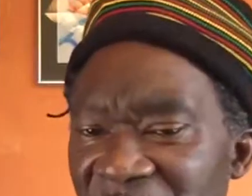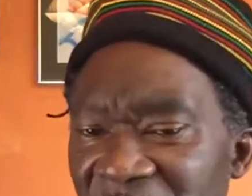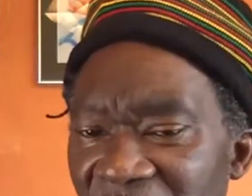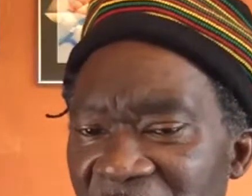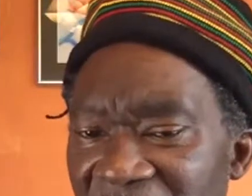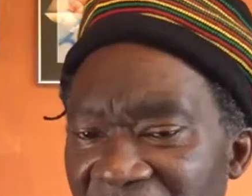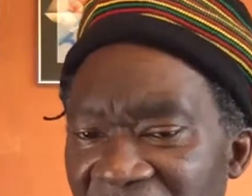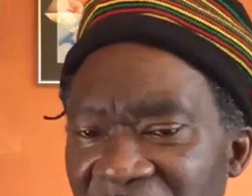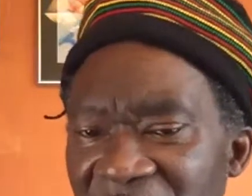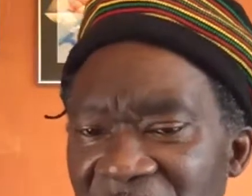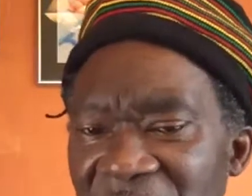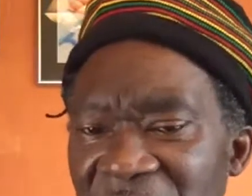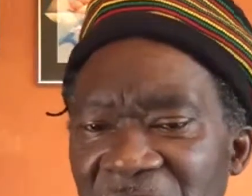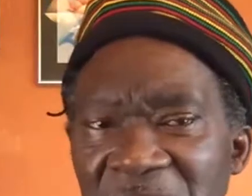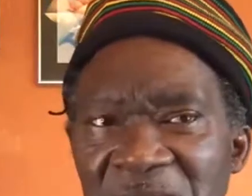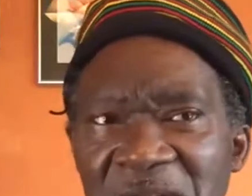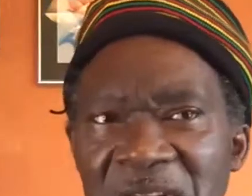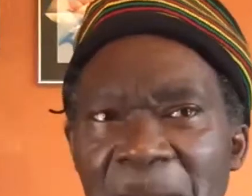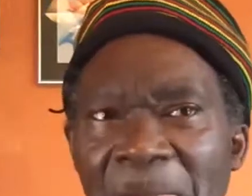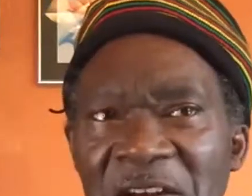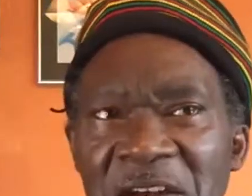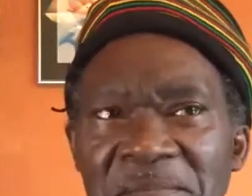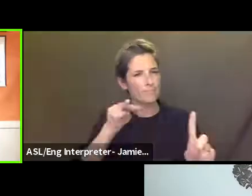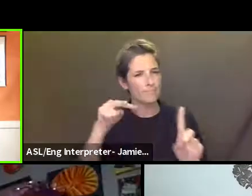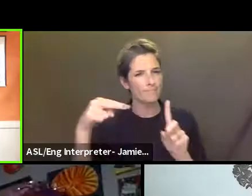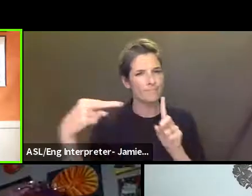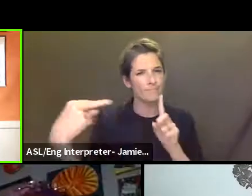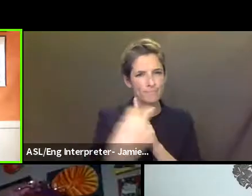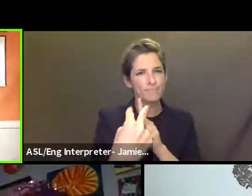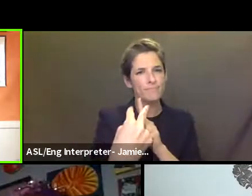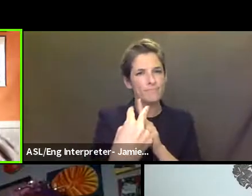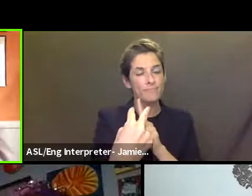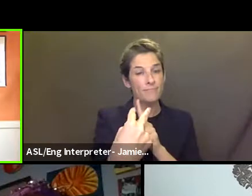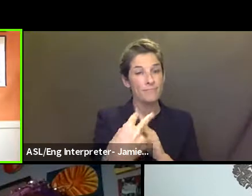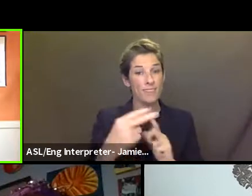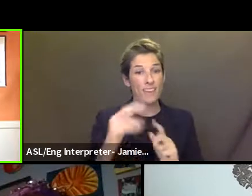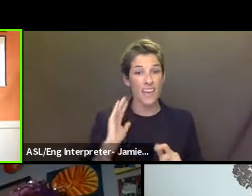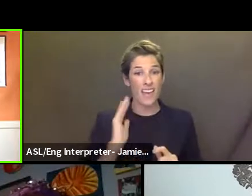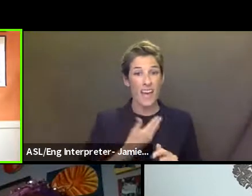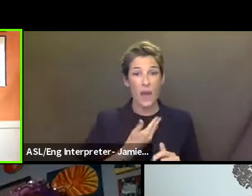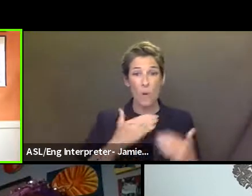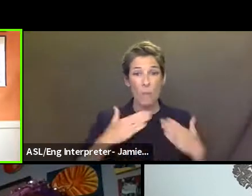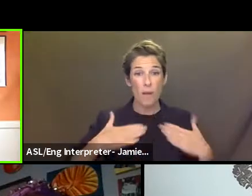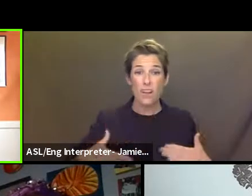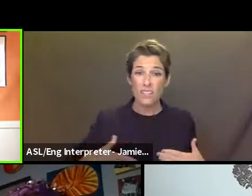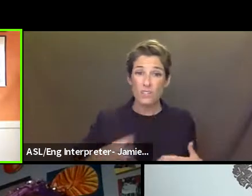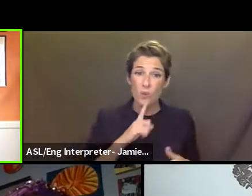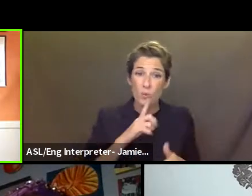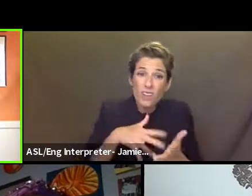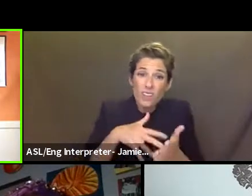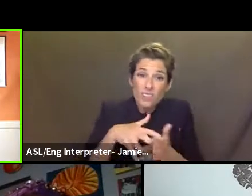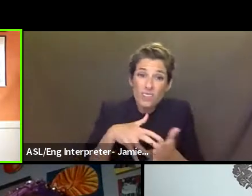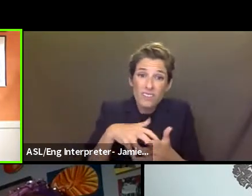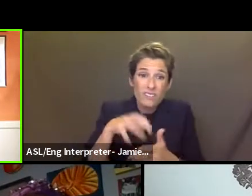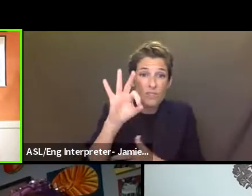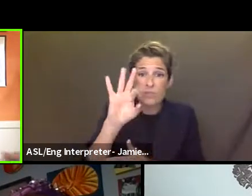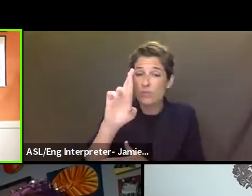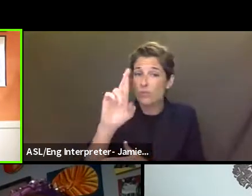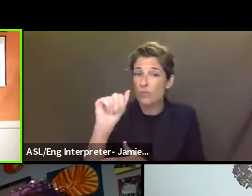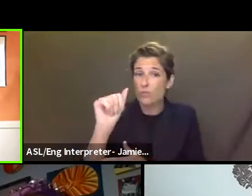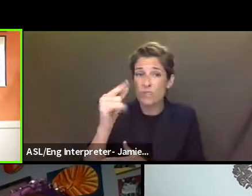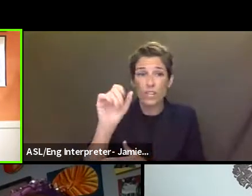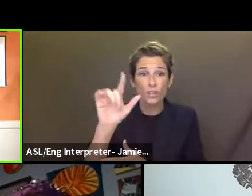a different way. So our bodies are fragile. We don't have